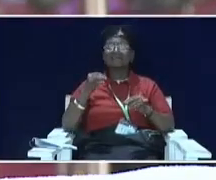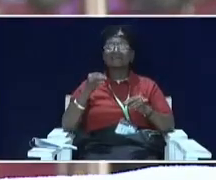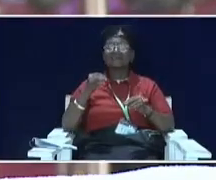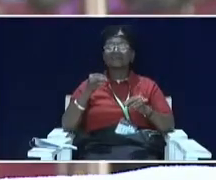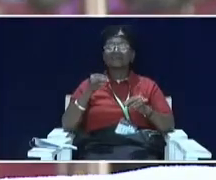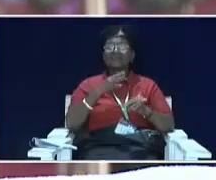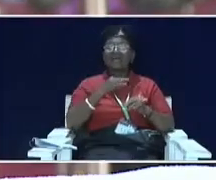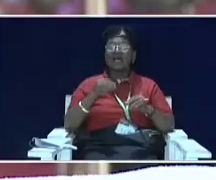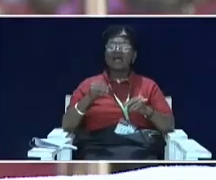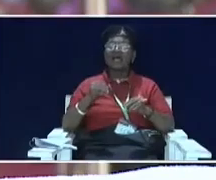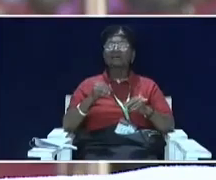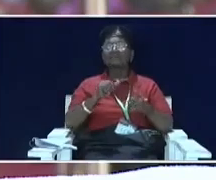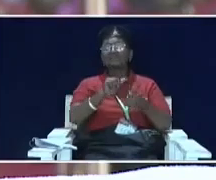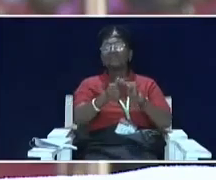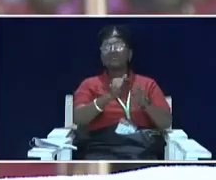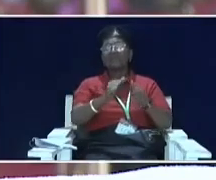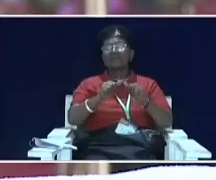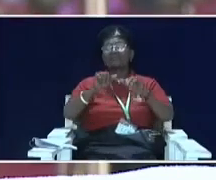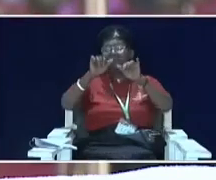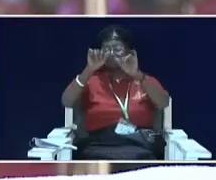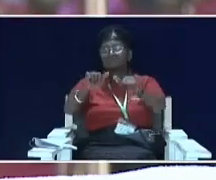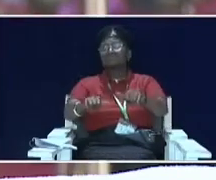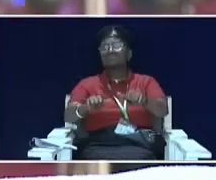and the problem remains.